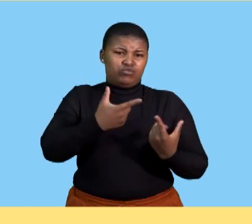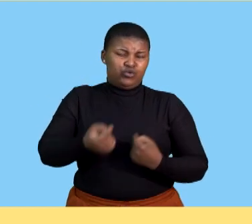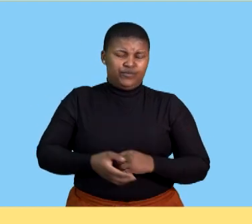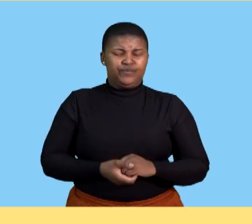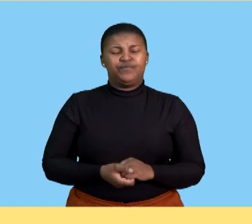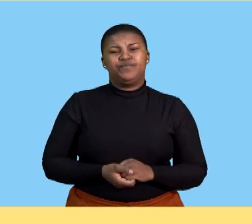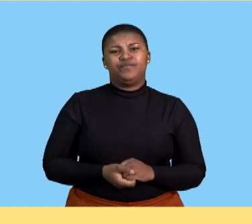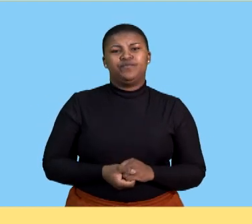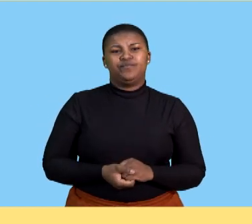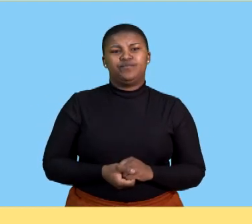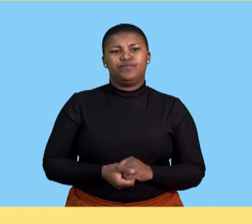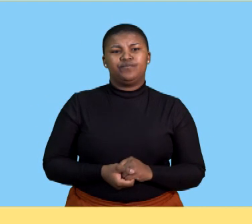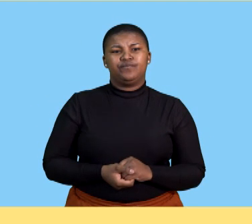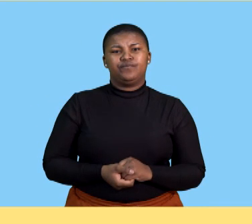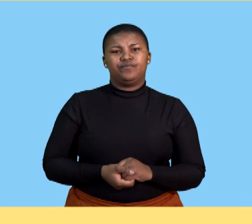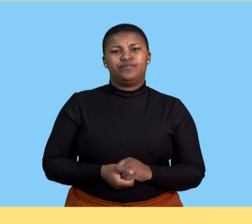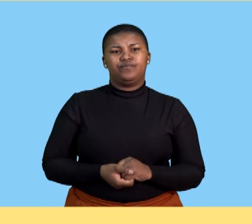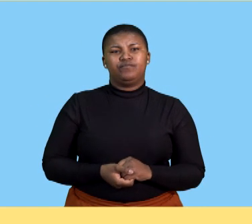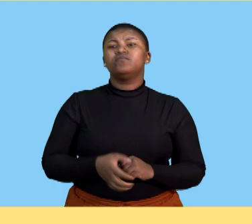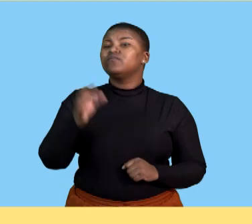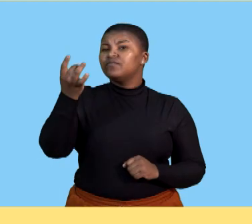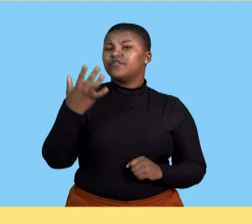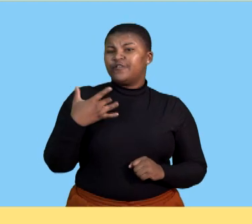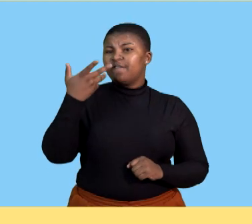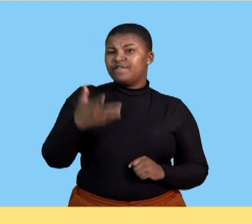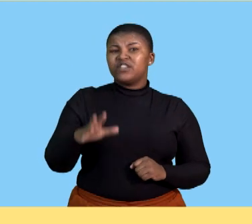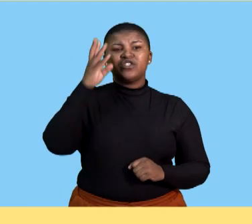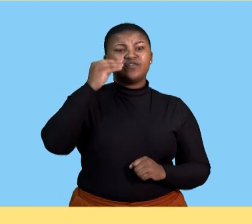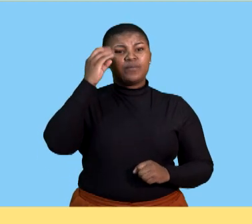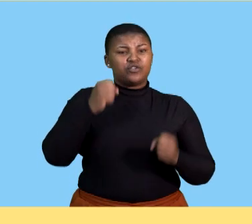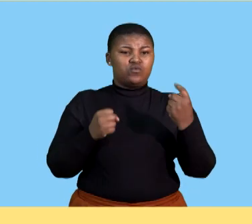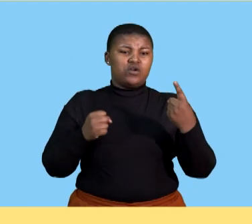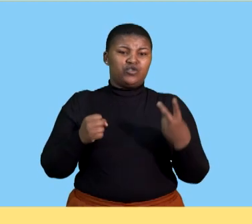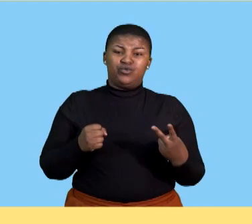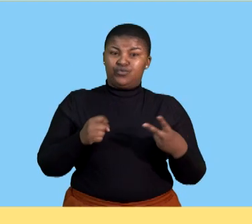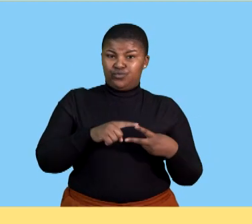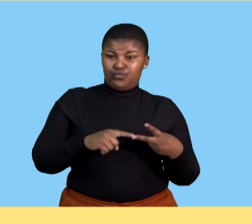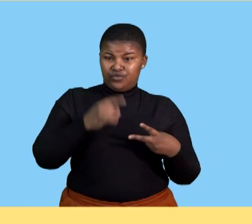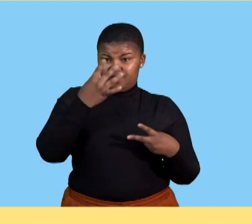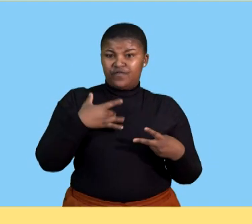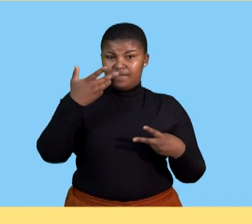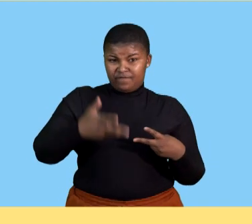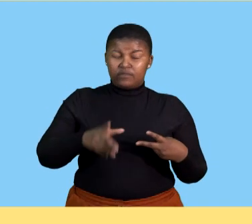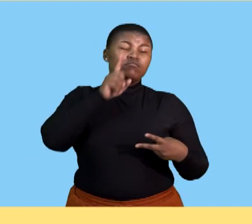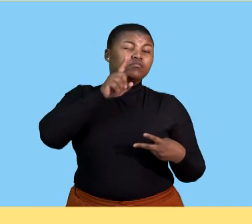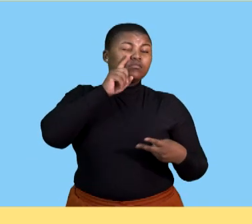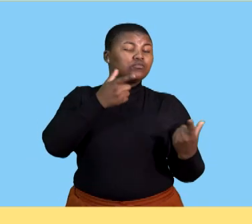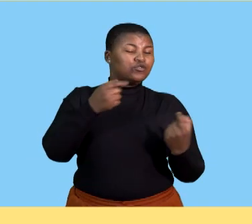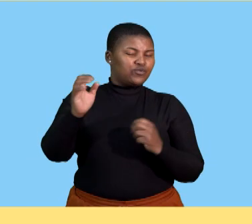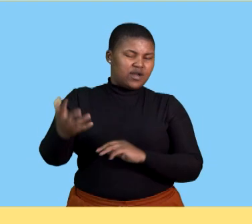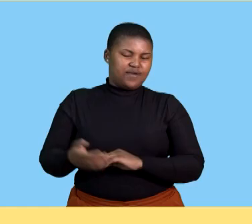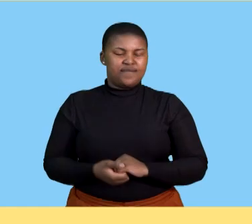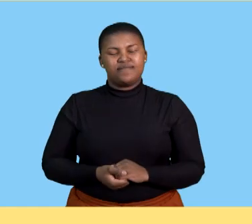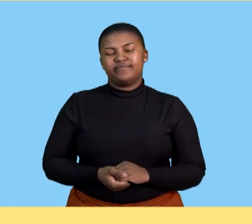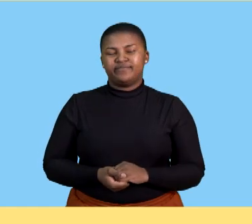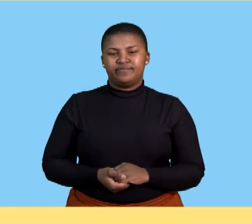current liabilities for the year. We are given information number 1 and information number 2. Let us see how